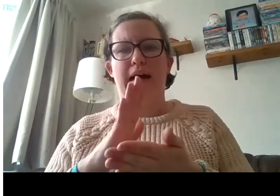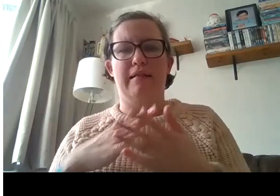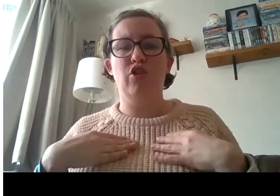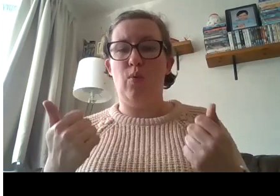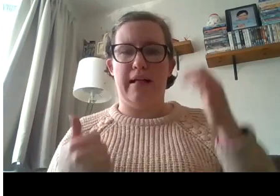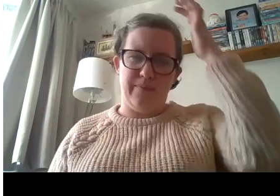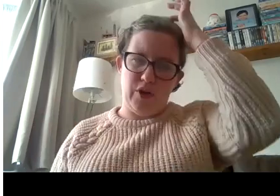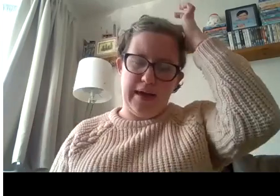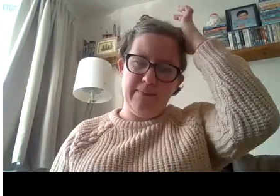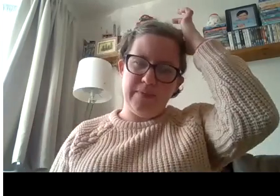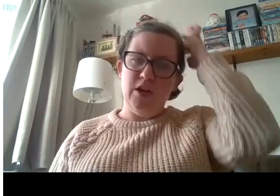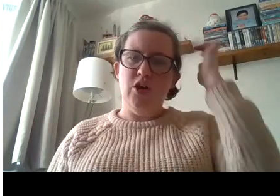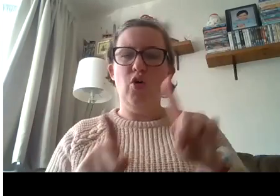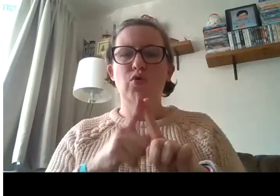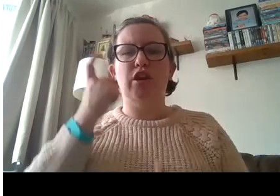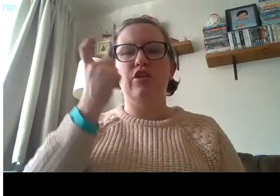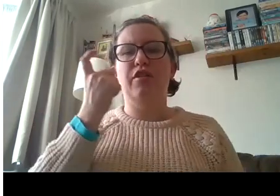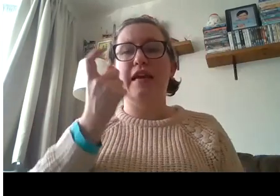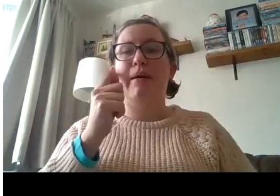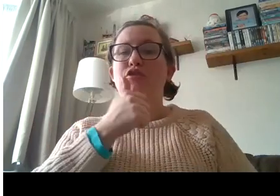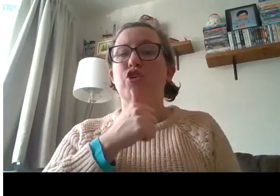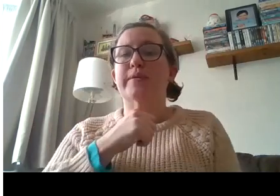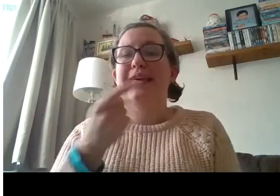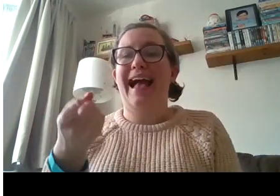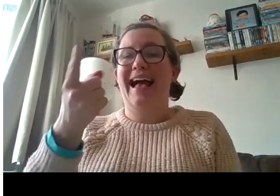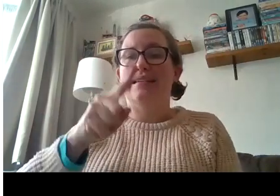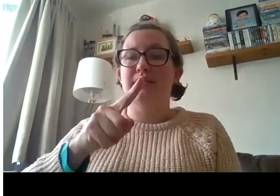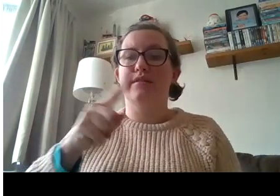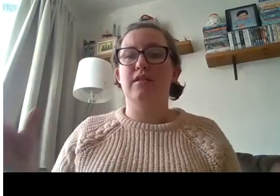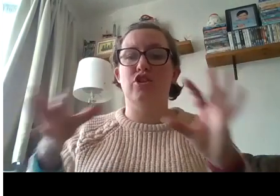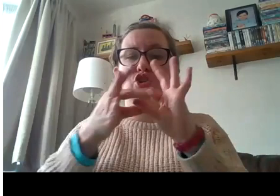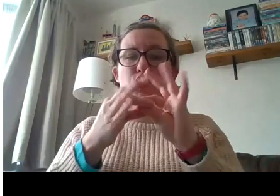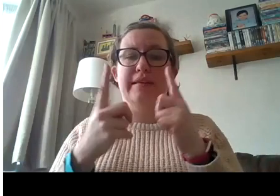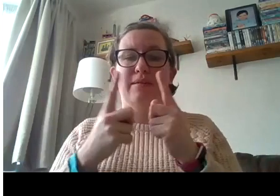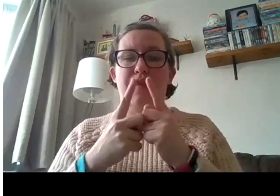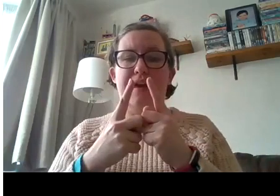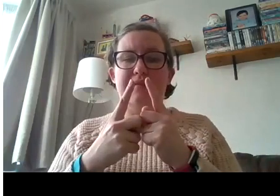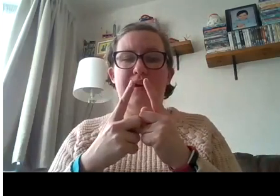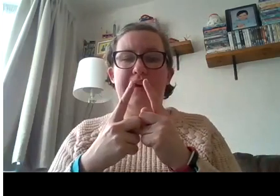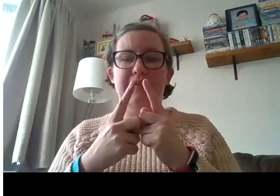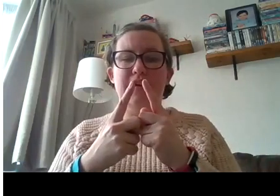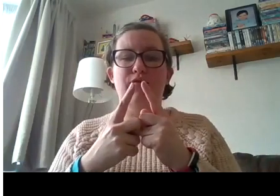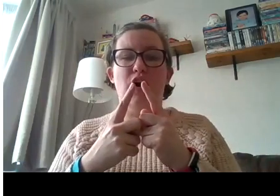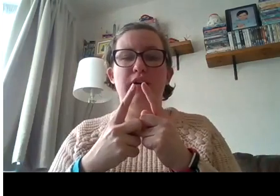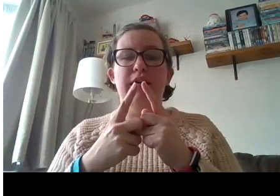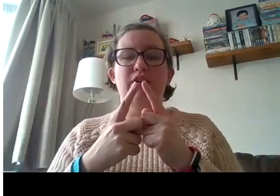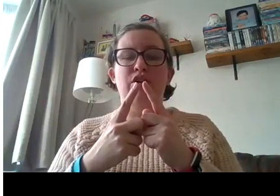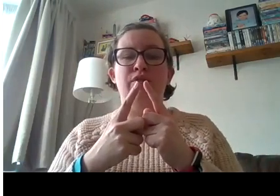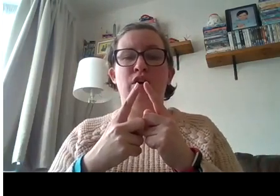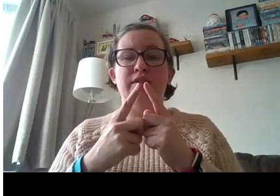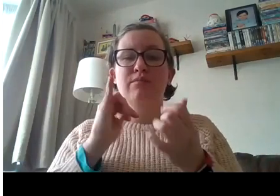not well. Okay, also you're going to think about using and to join some things here. So you've